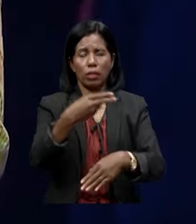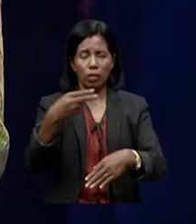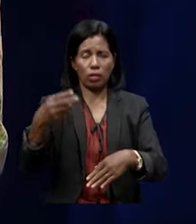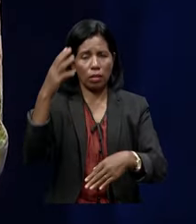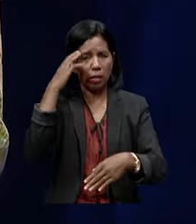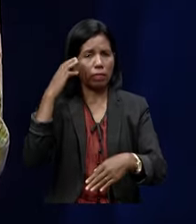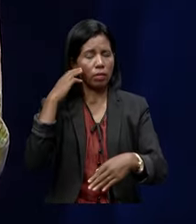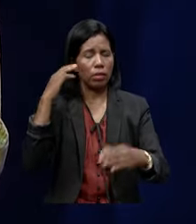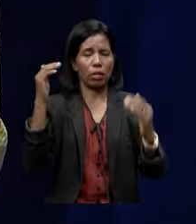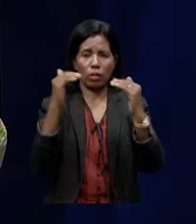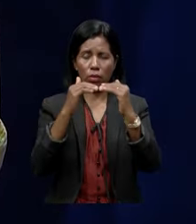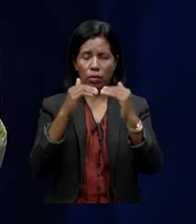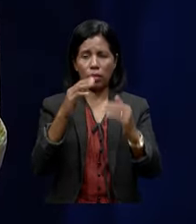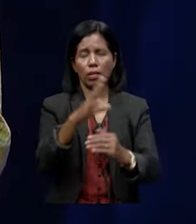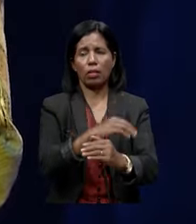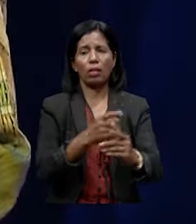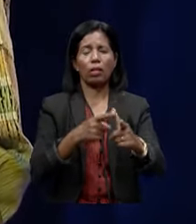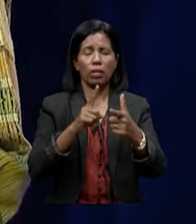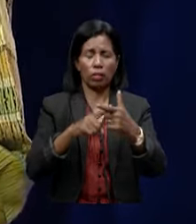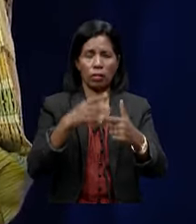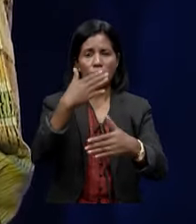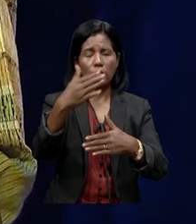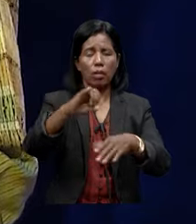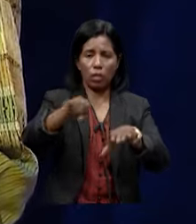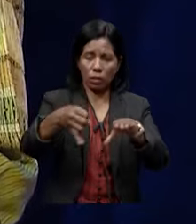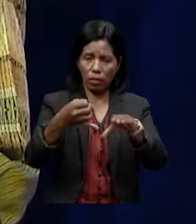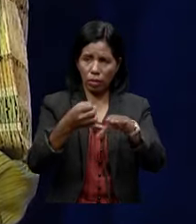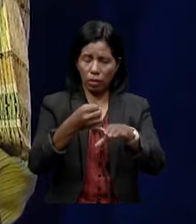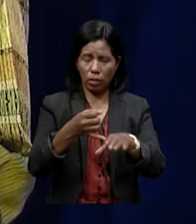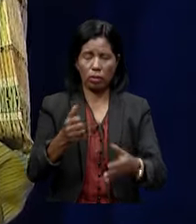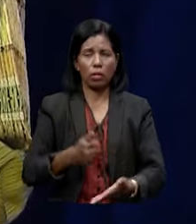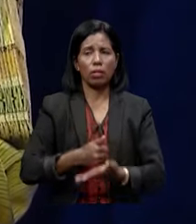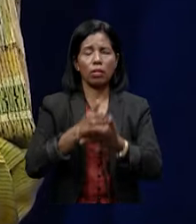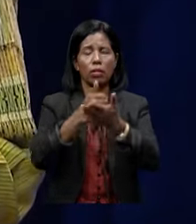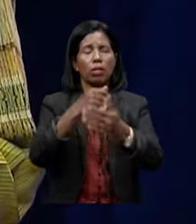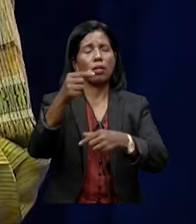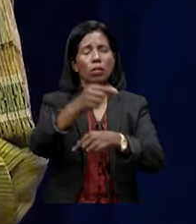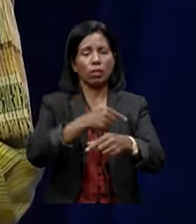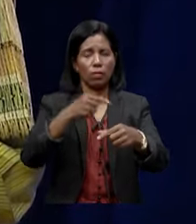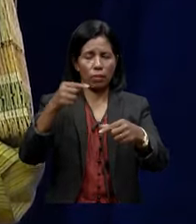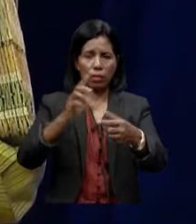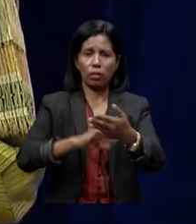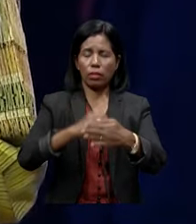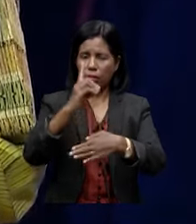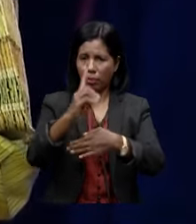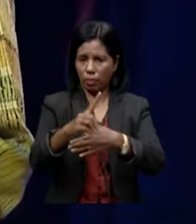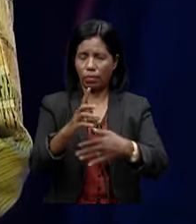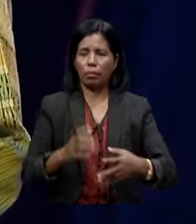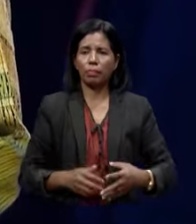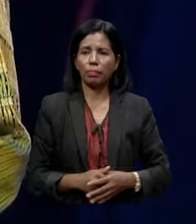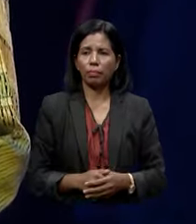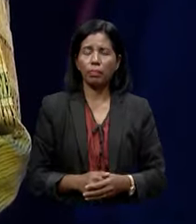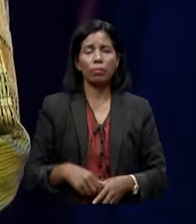forum for advancing inclusive and sustainable Global development